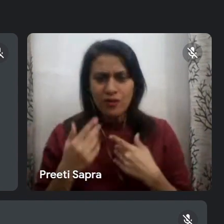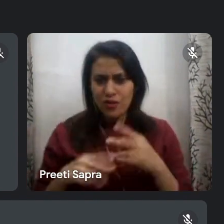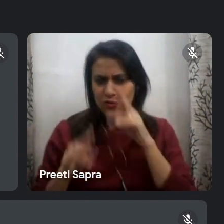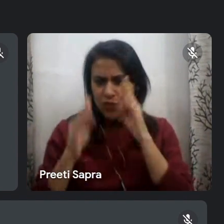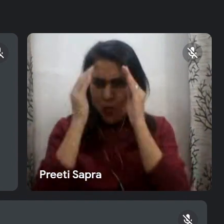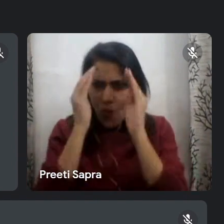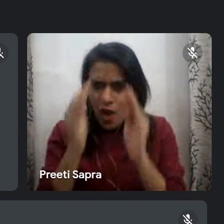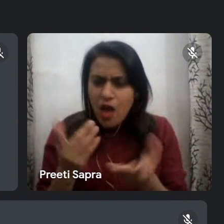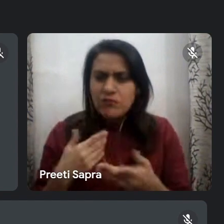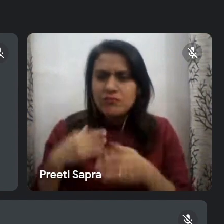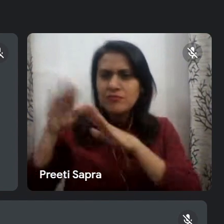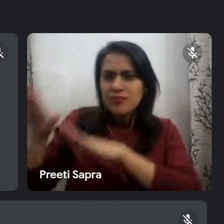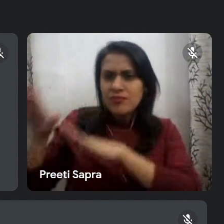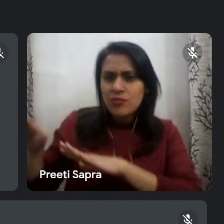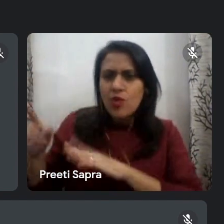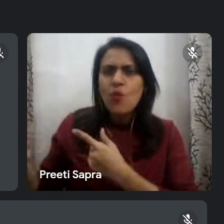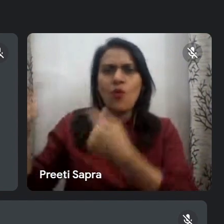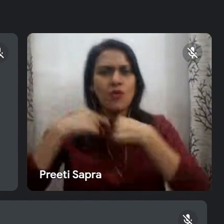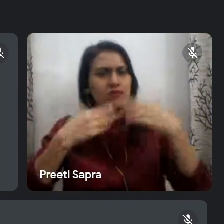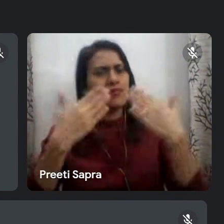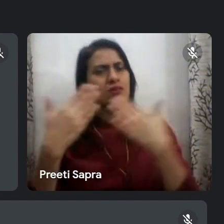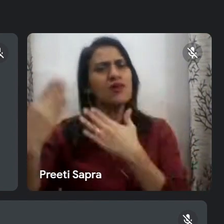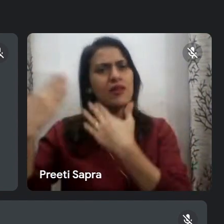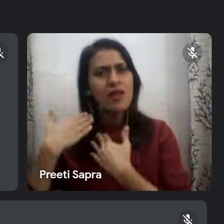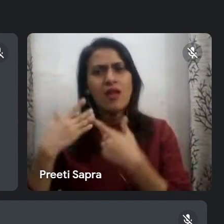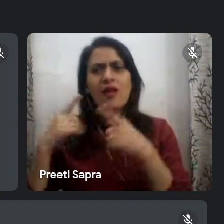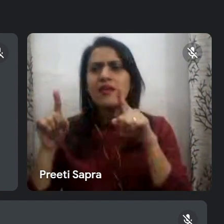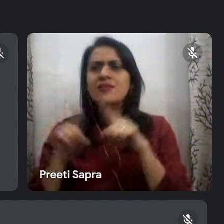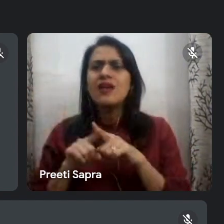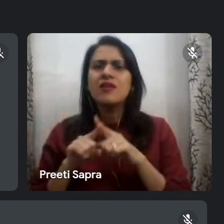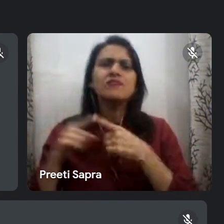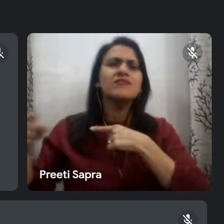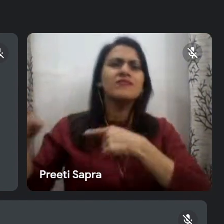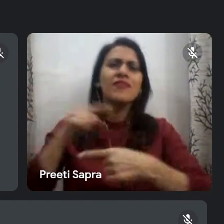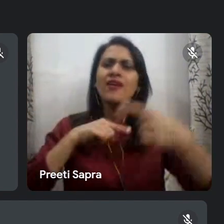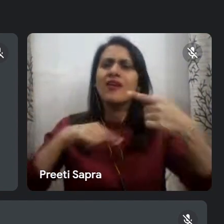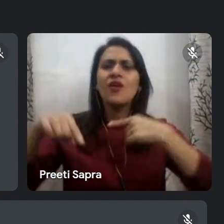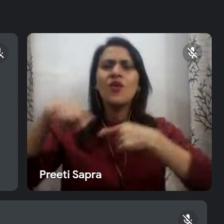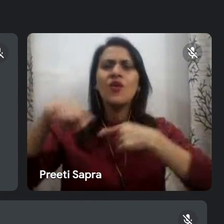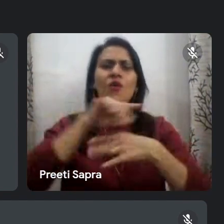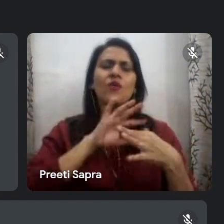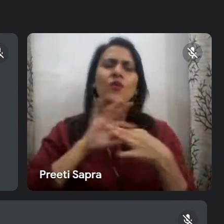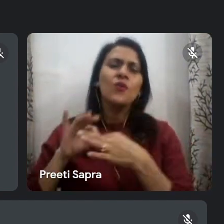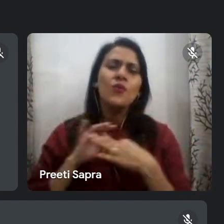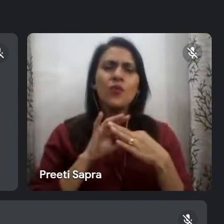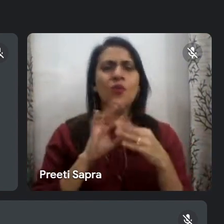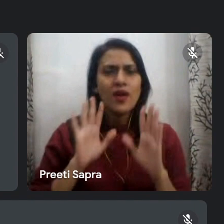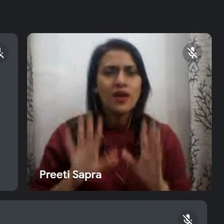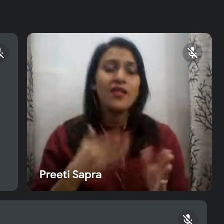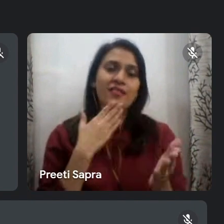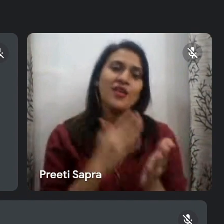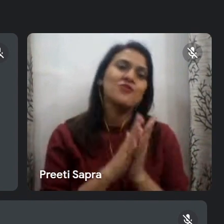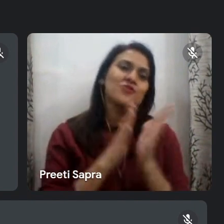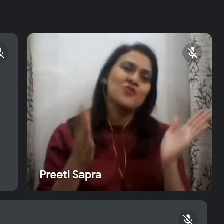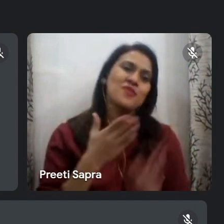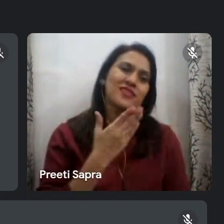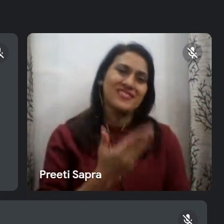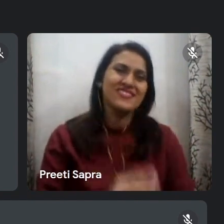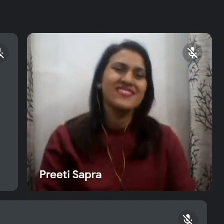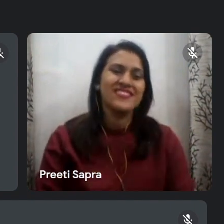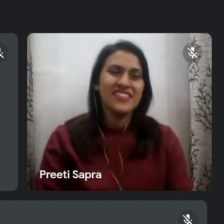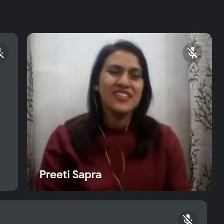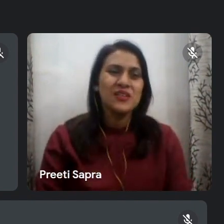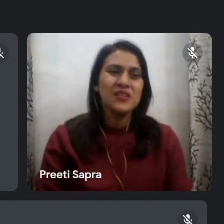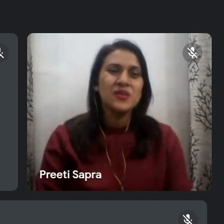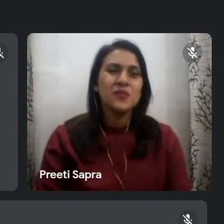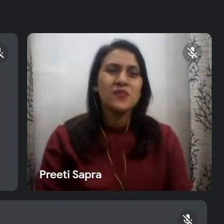of interdependence in care as well. Weaving that here as well. That was great. So thanks so much. And also the